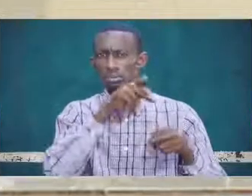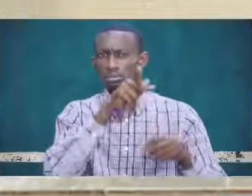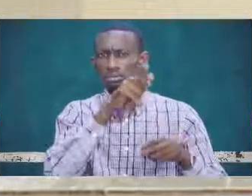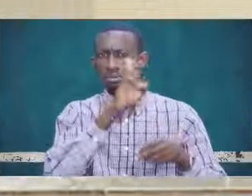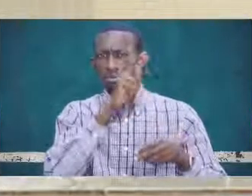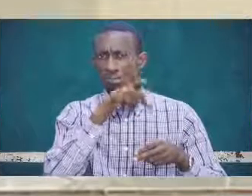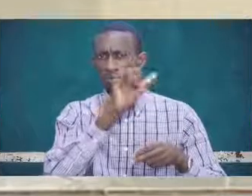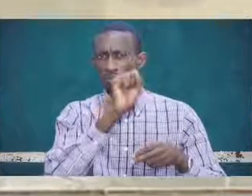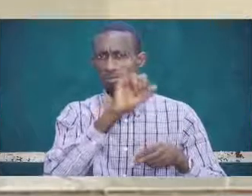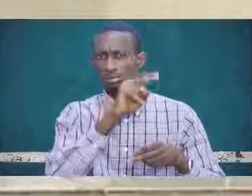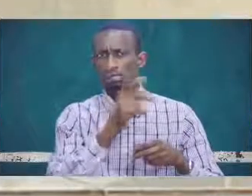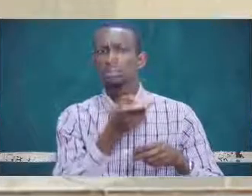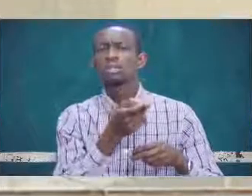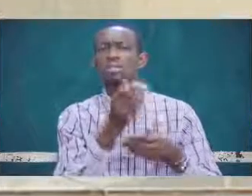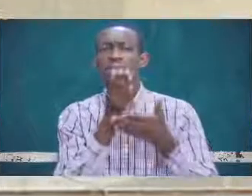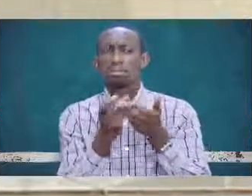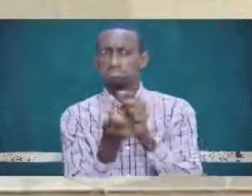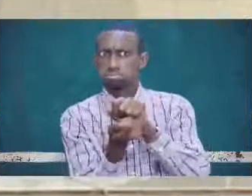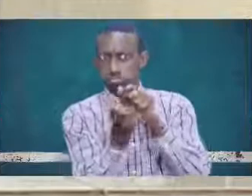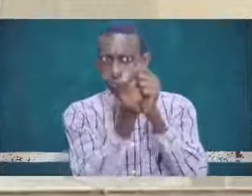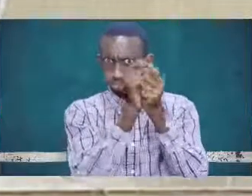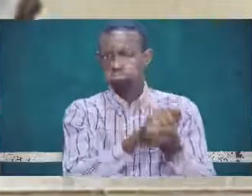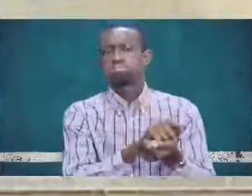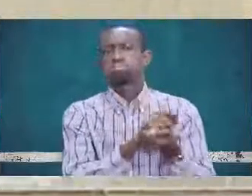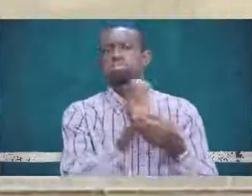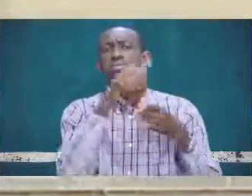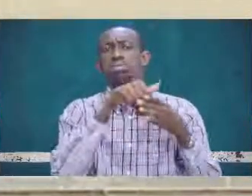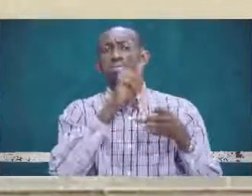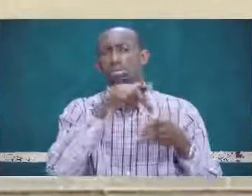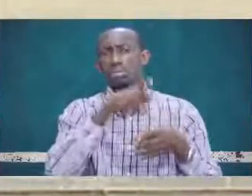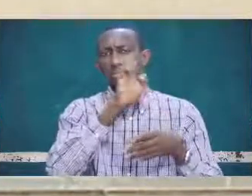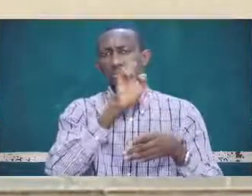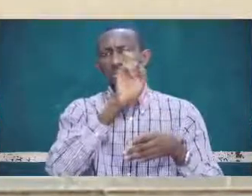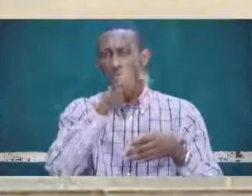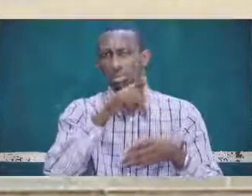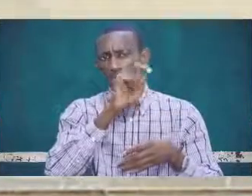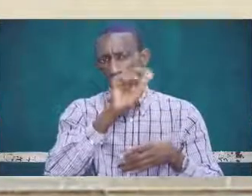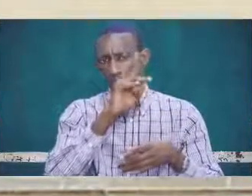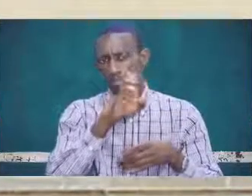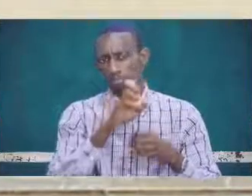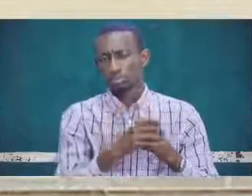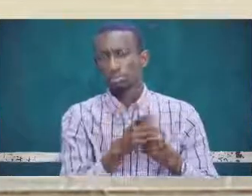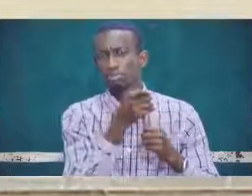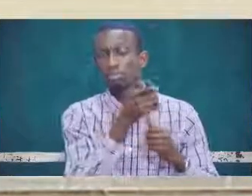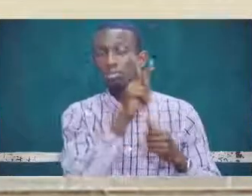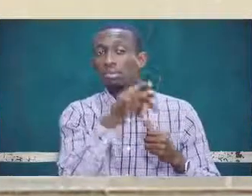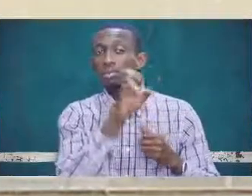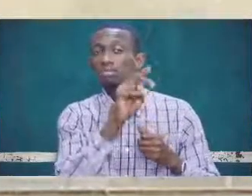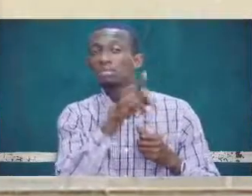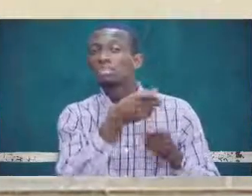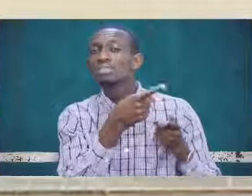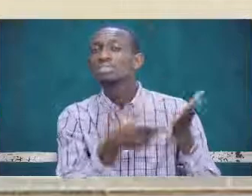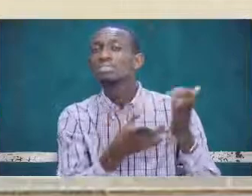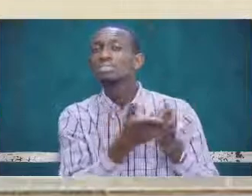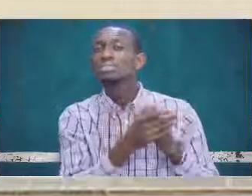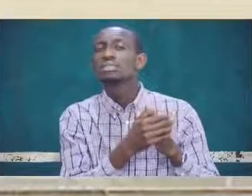into peptides. If I say peptides, you know the final results of proteins are